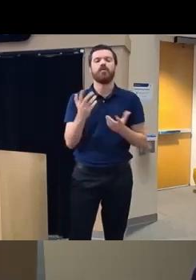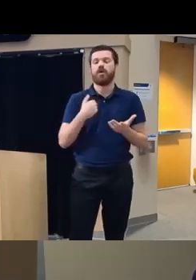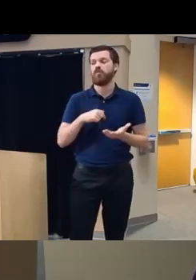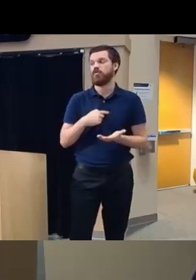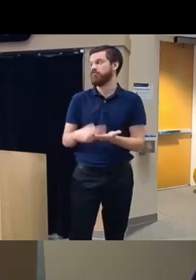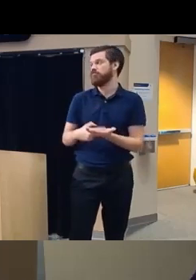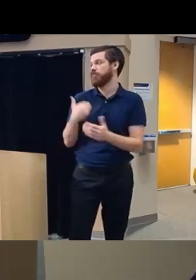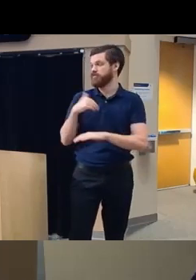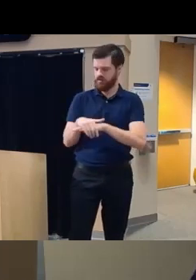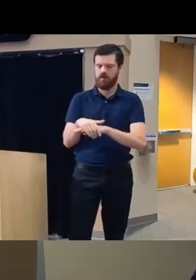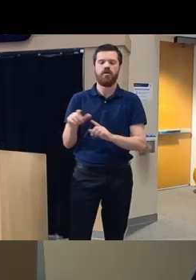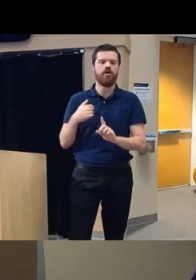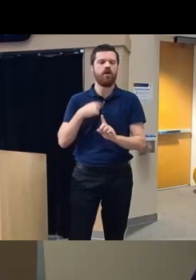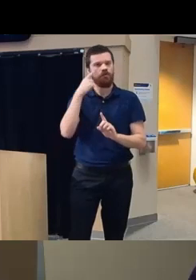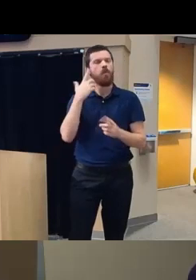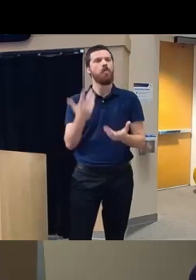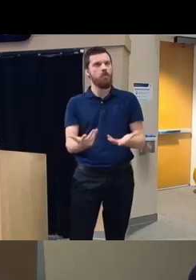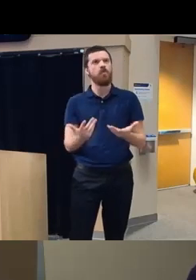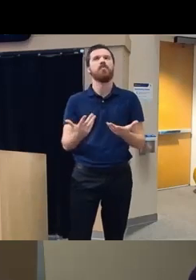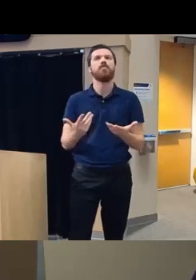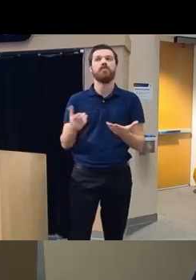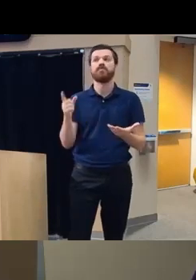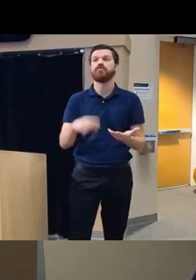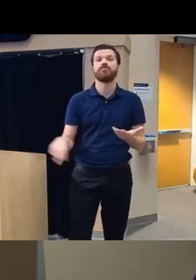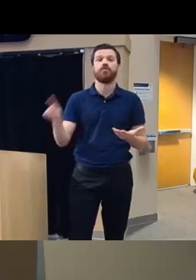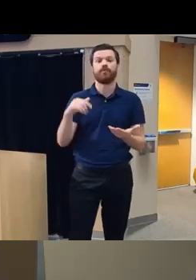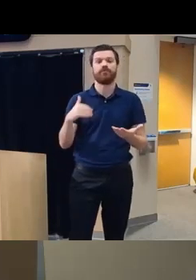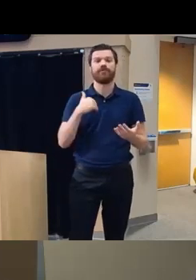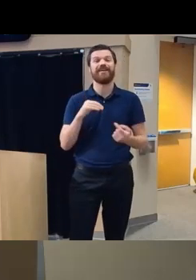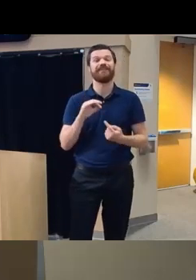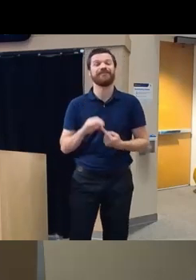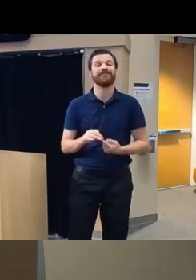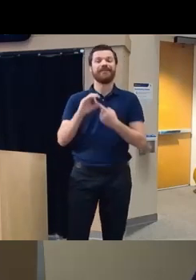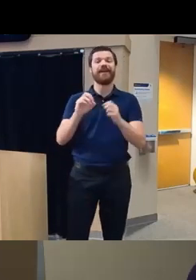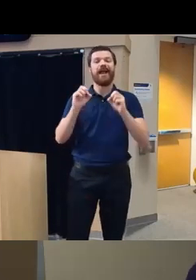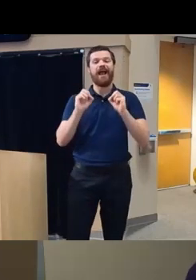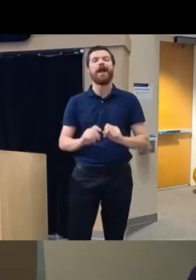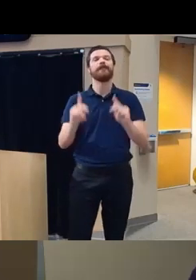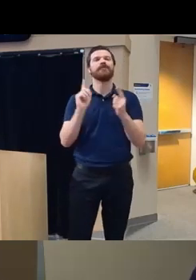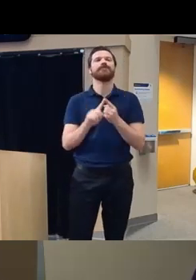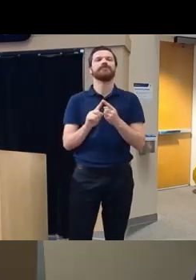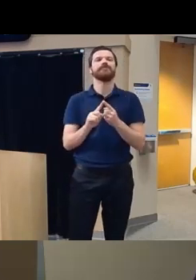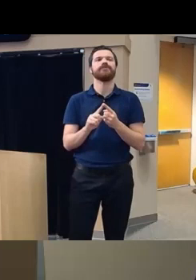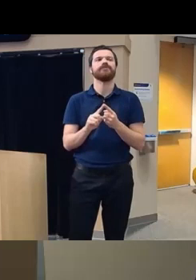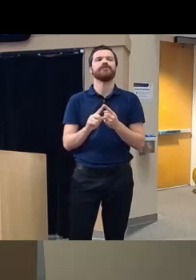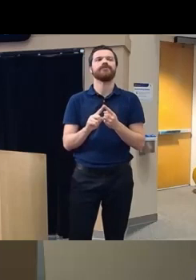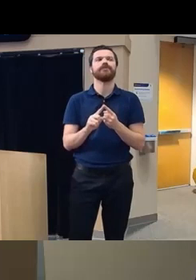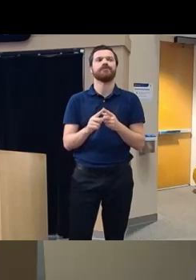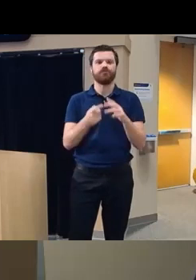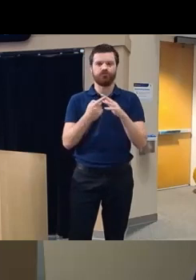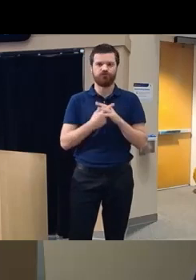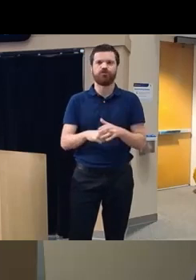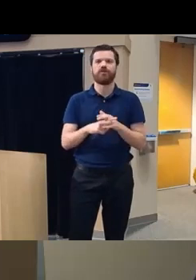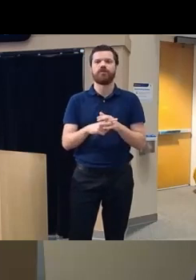we talked about last night, I do think that you all have a unique opportunity to start